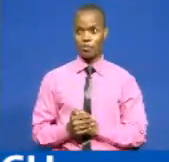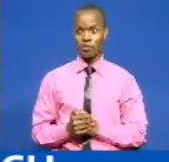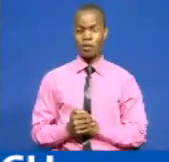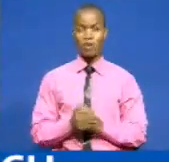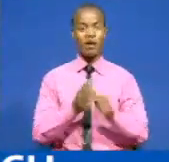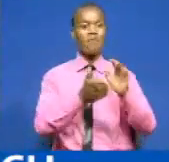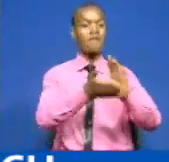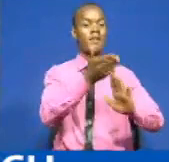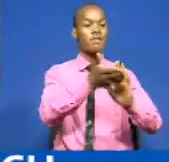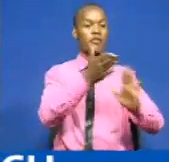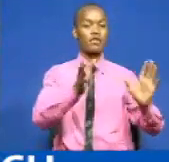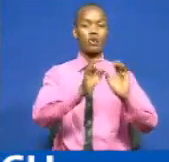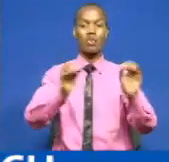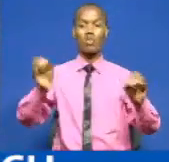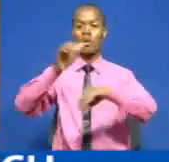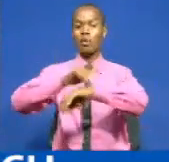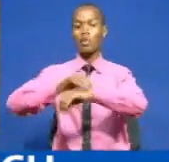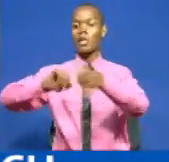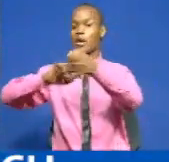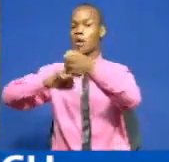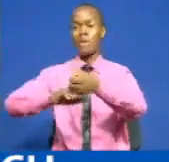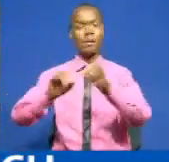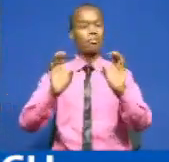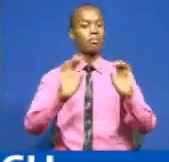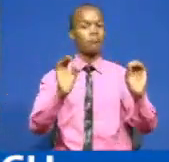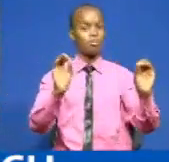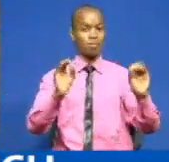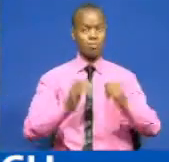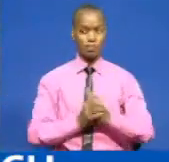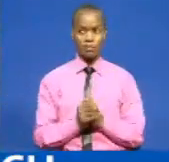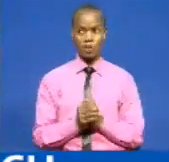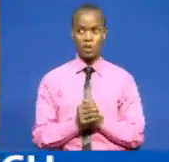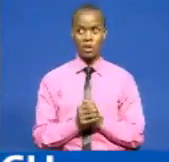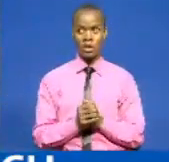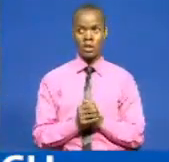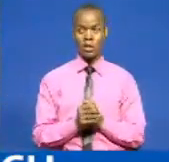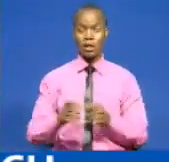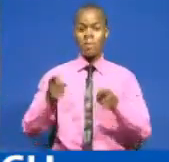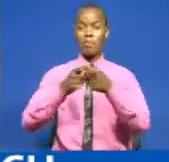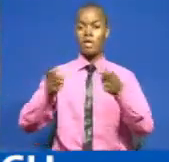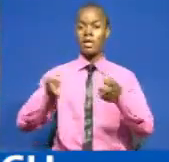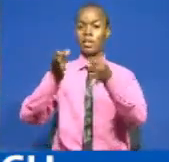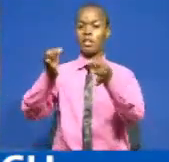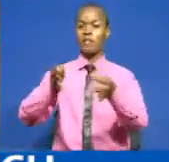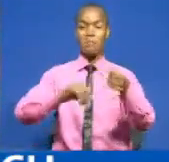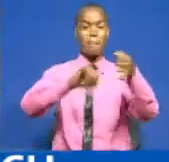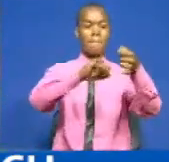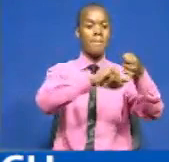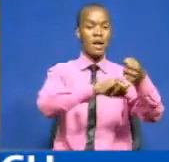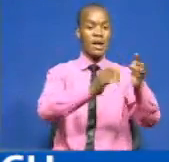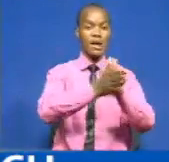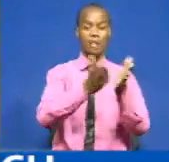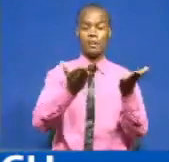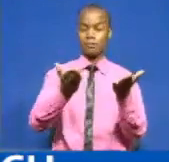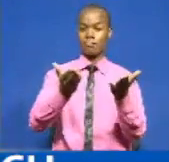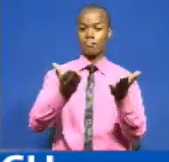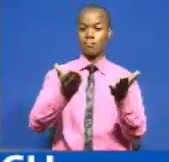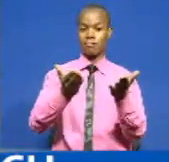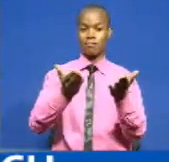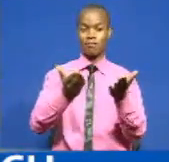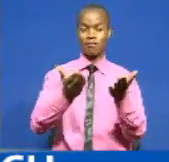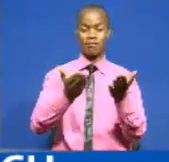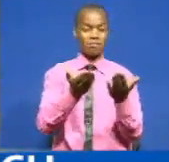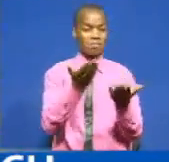rush to find your soulmate. But if you found your soulmate early, usiwachilie hujui